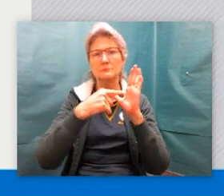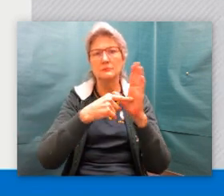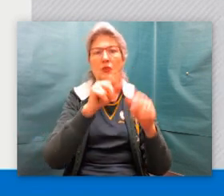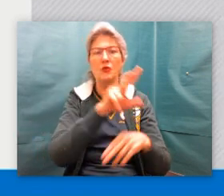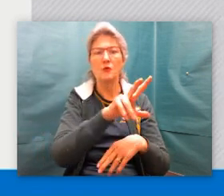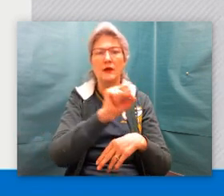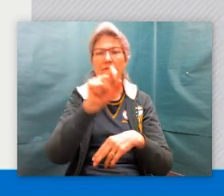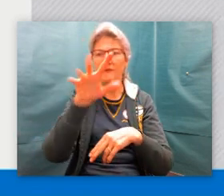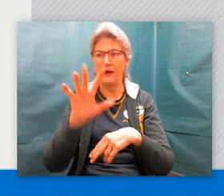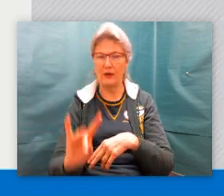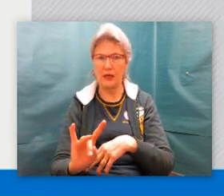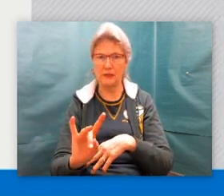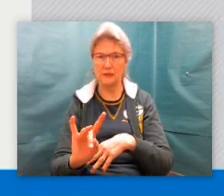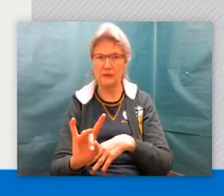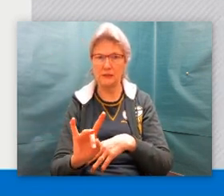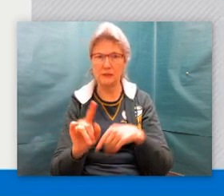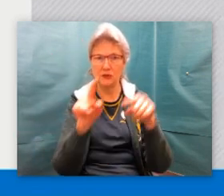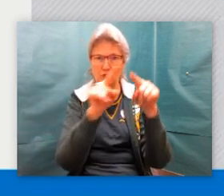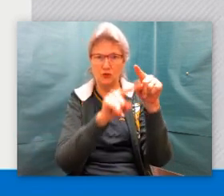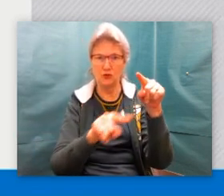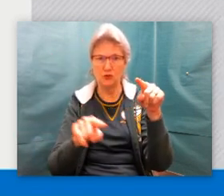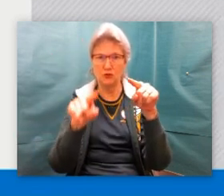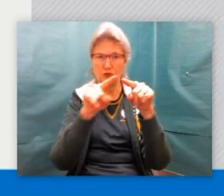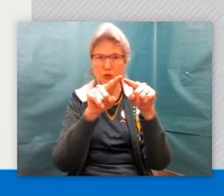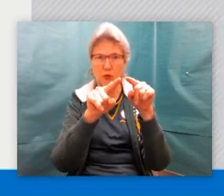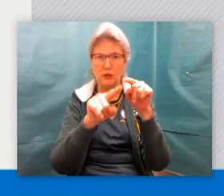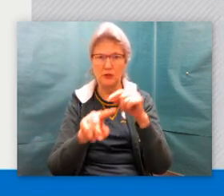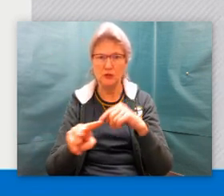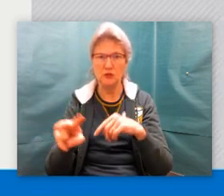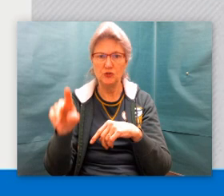what I'm going to do is I'm just going to use circles. So I am going to draw